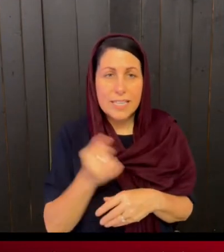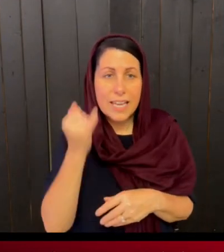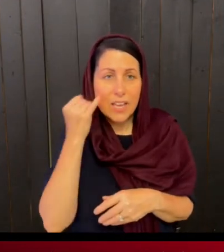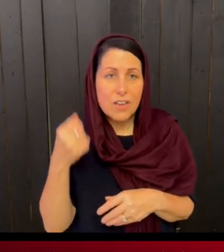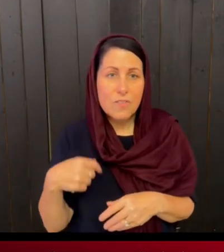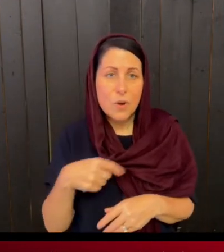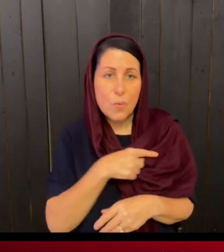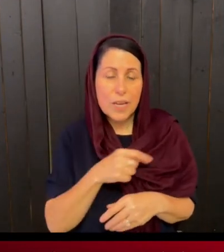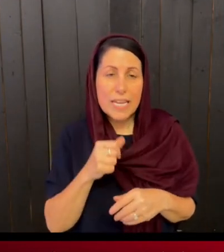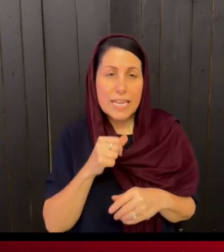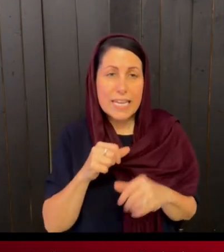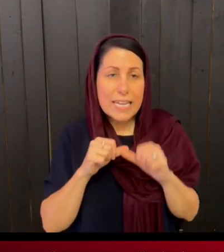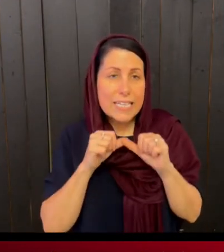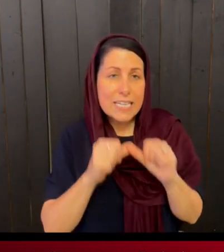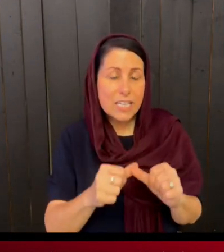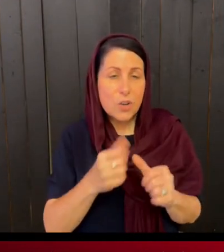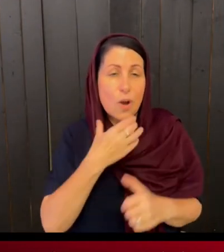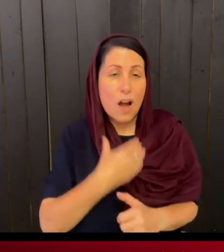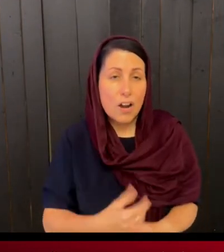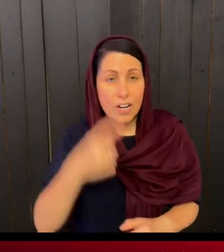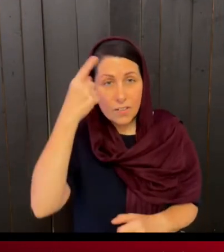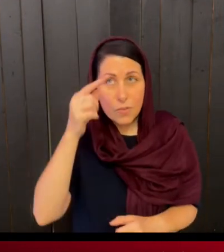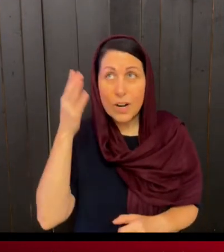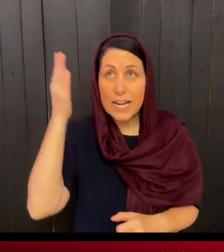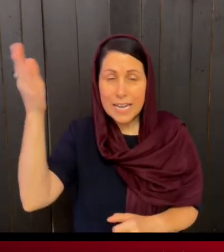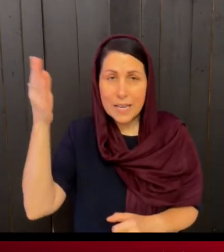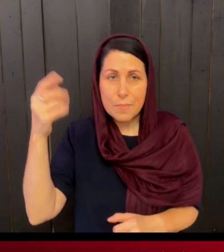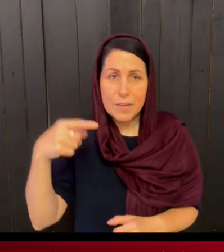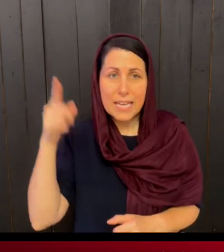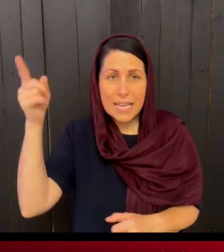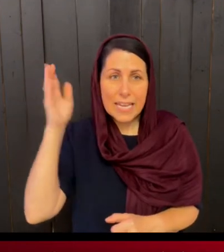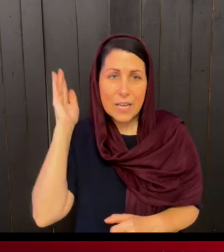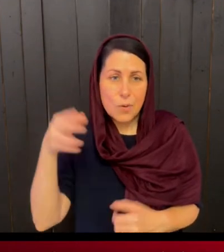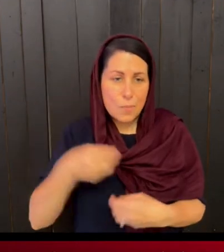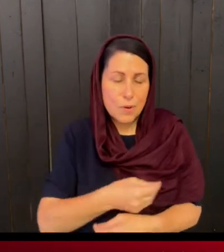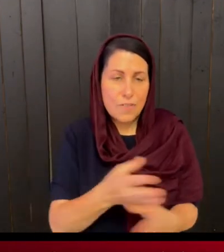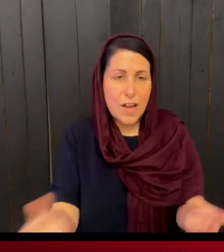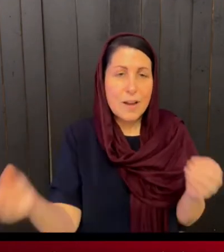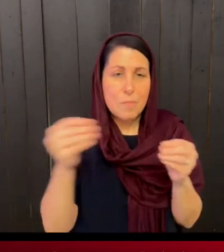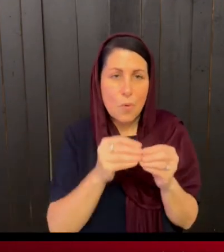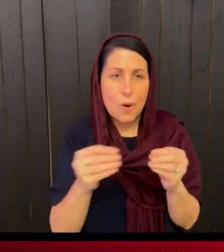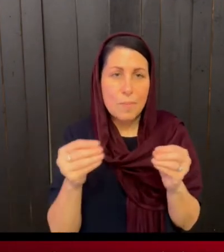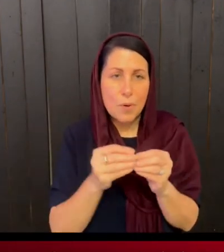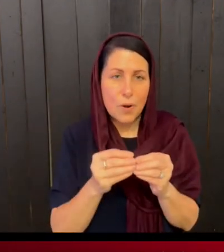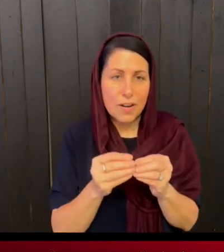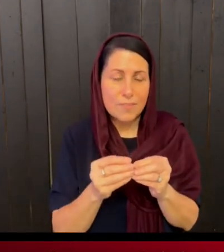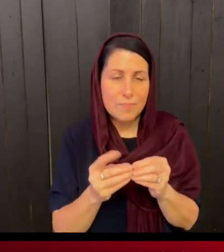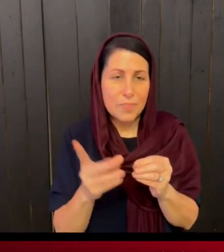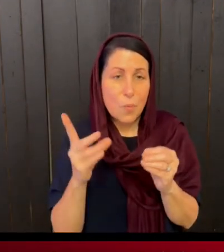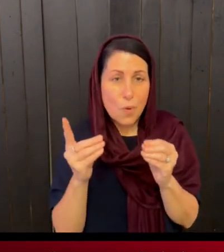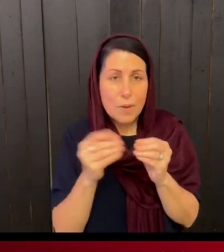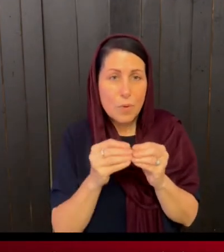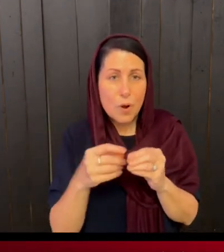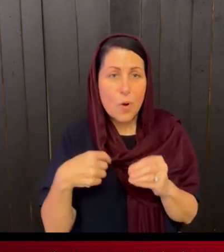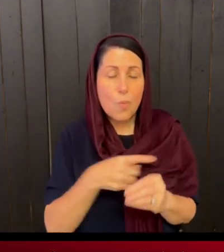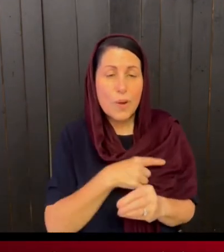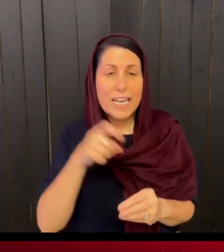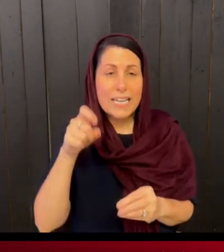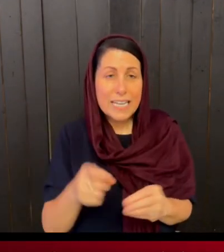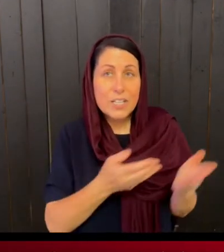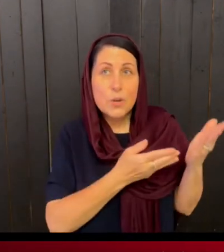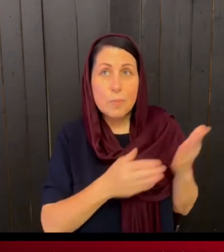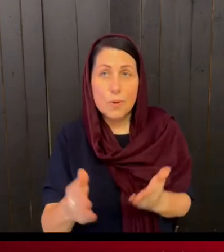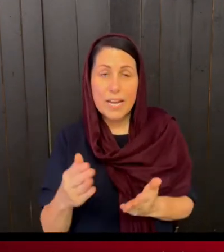will provide more and more. So that is really the message I have here. One more time, we need to bring him ourselves